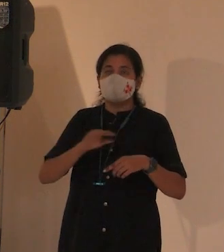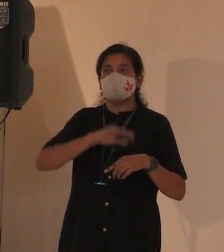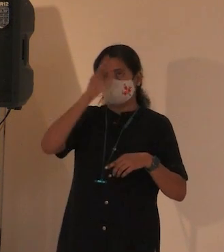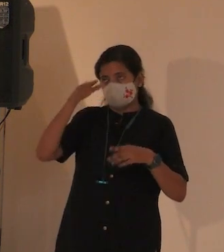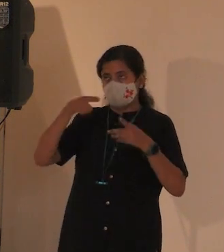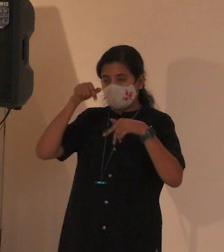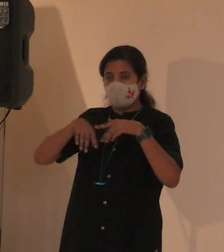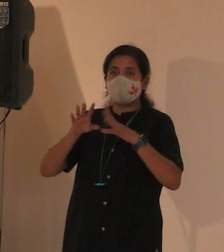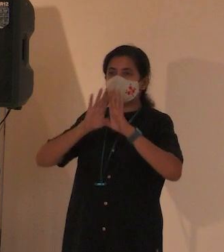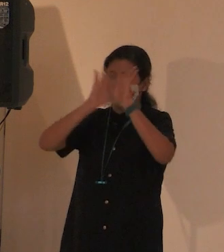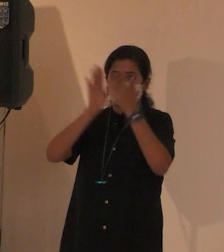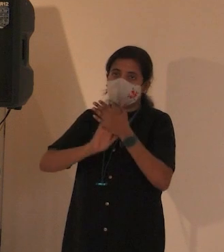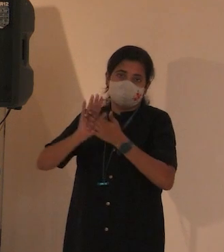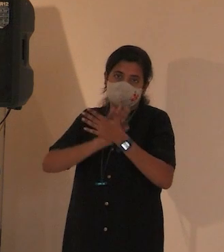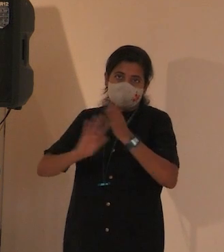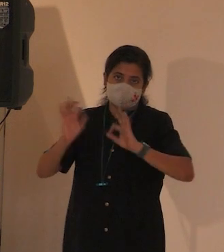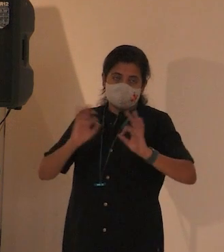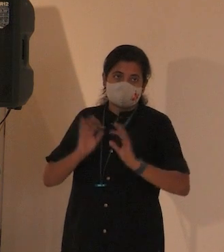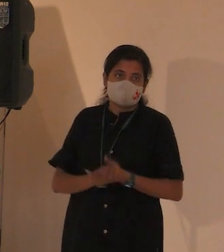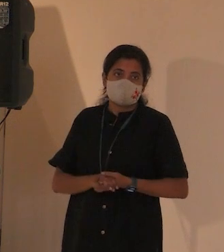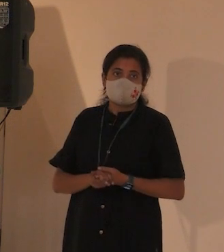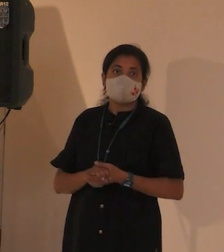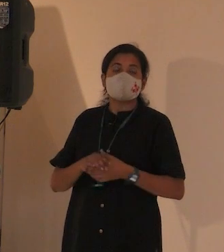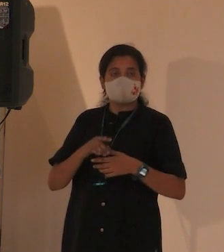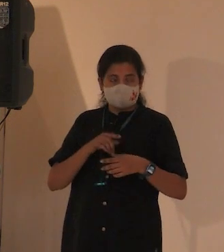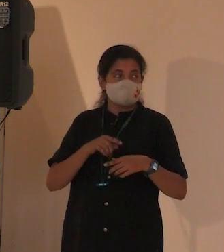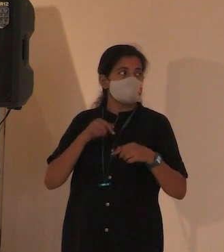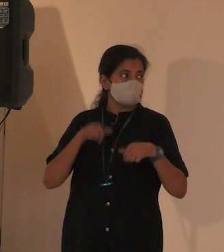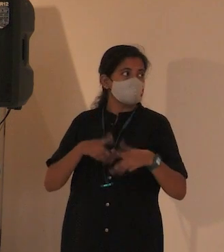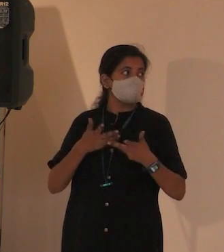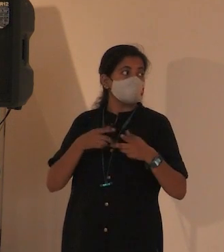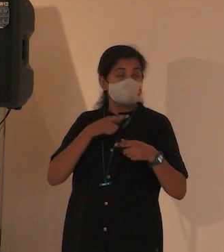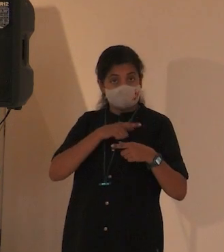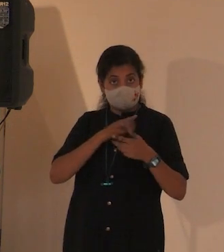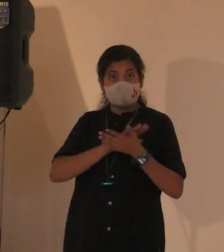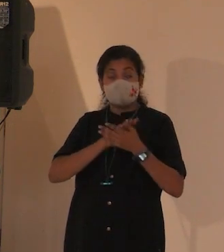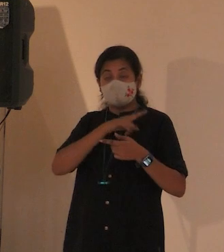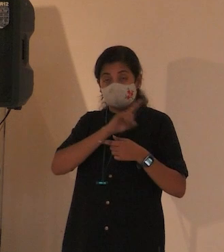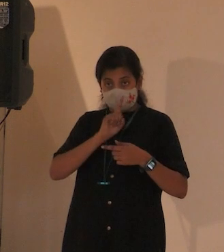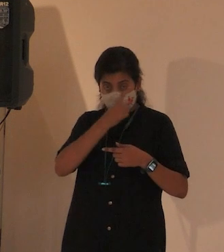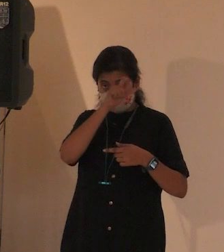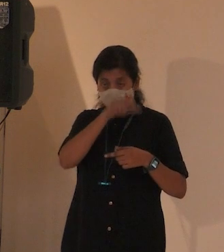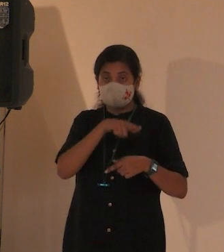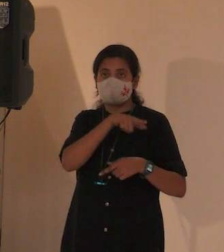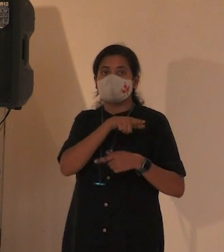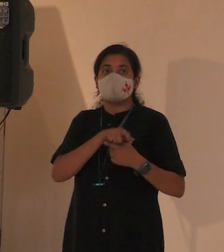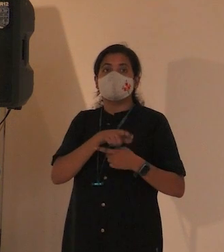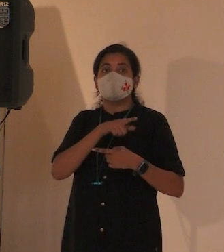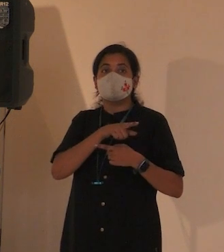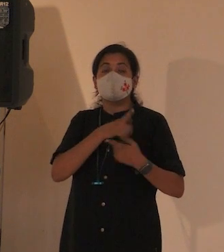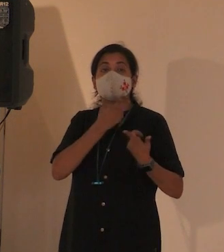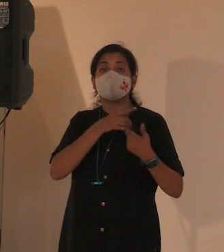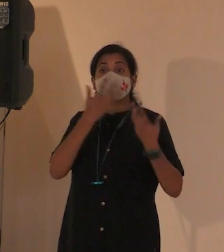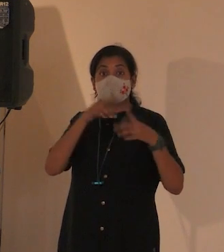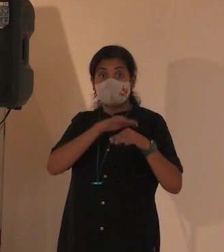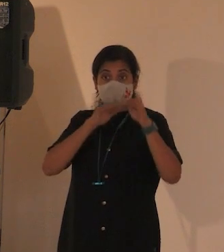anymore. But it was a vision that he held on to, stating that we will not depend